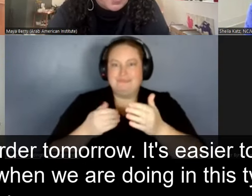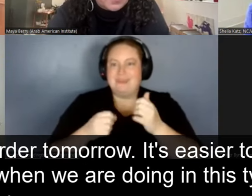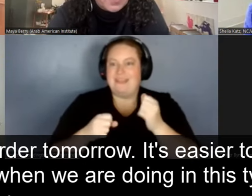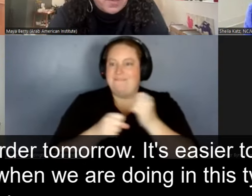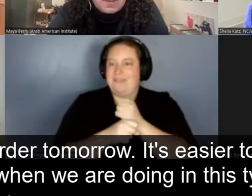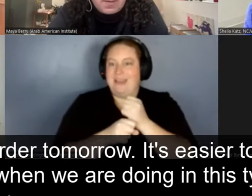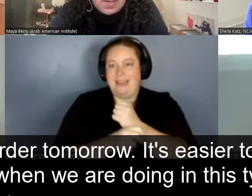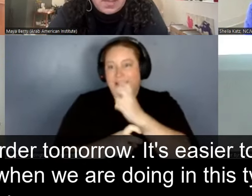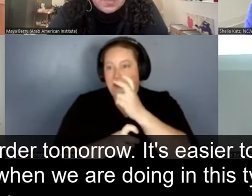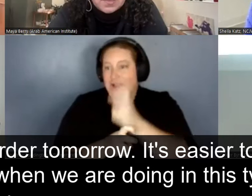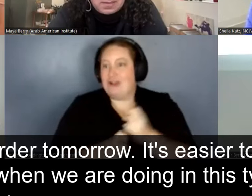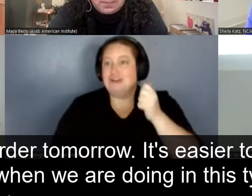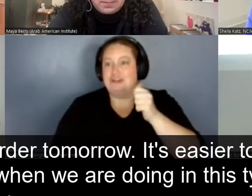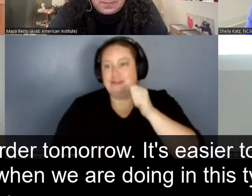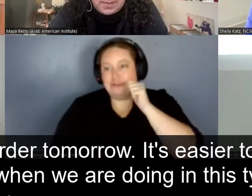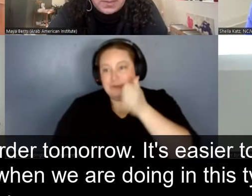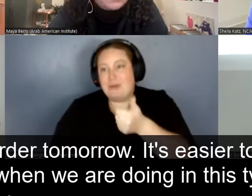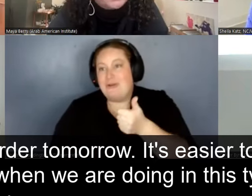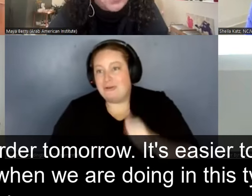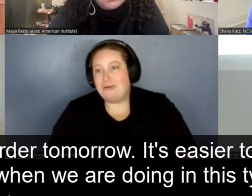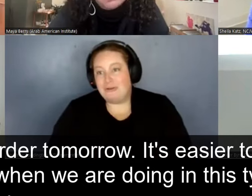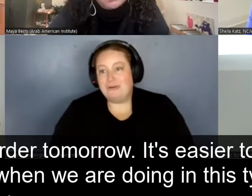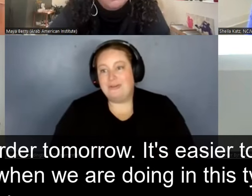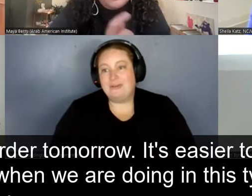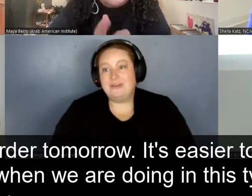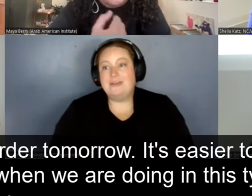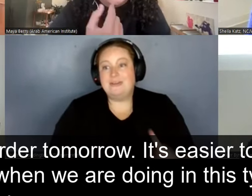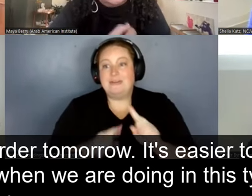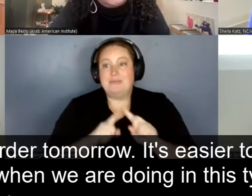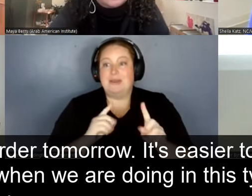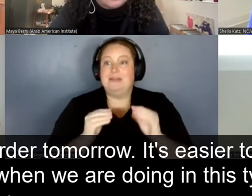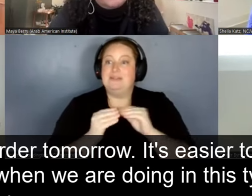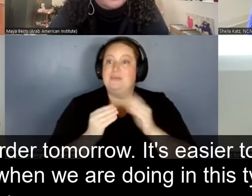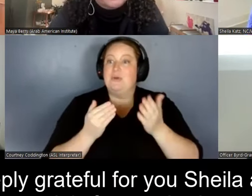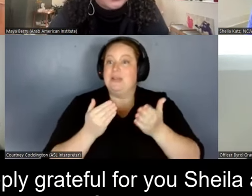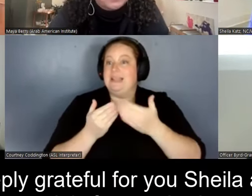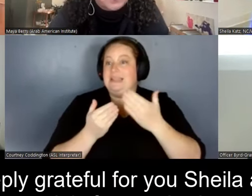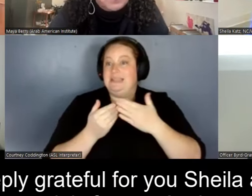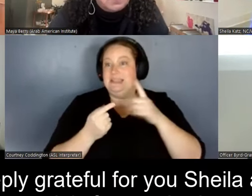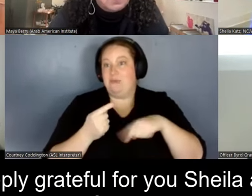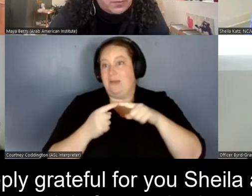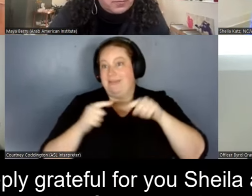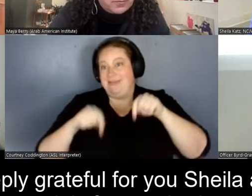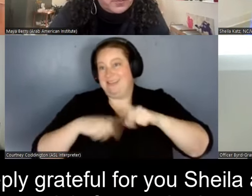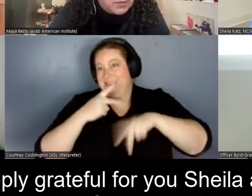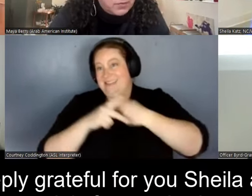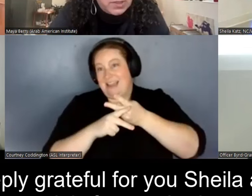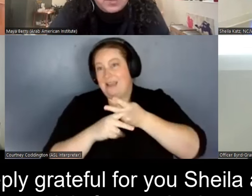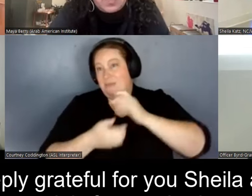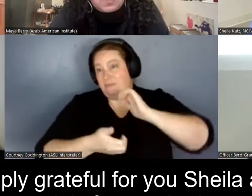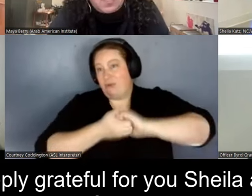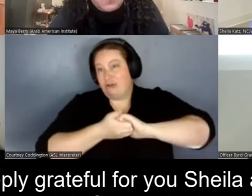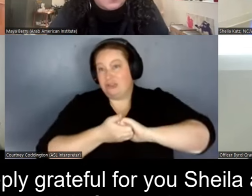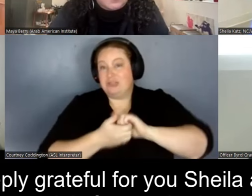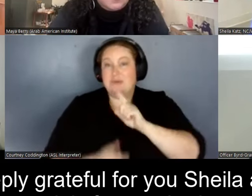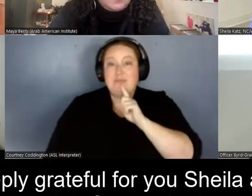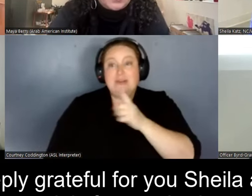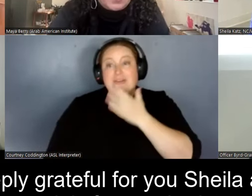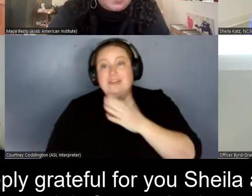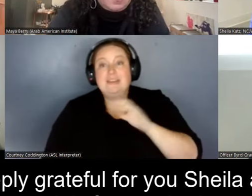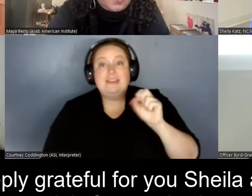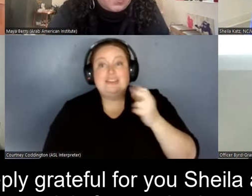harder tomorrow. But it is, it's easier to do though, when we're doing it in this type of partnership. And I'm deeply grateful for you, Sheila and Damon,